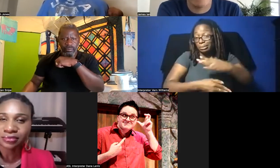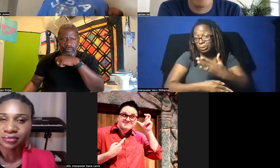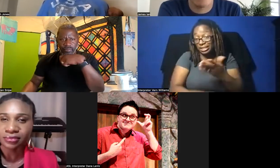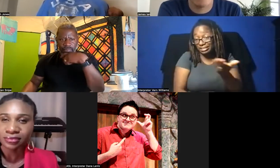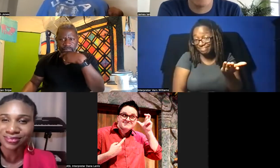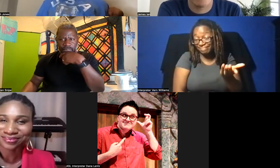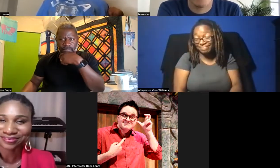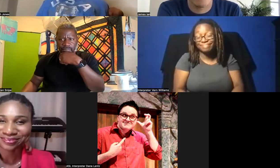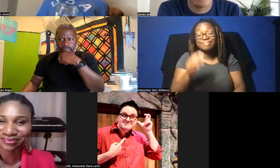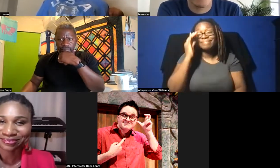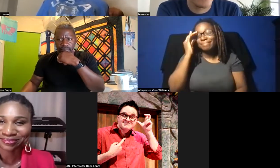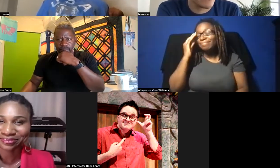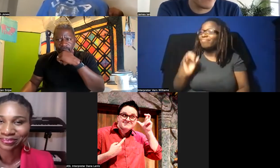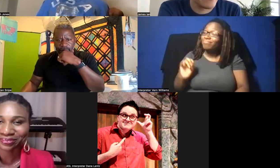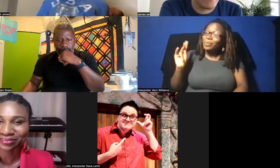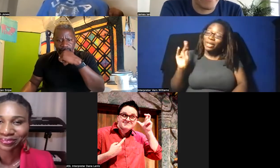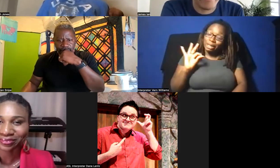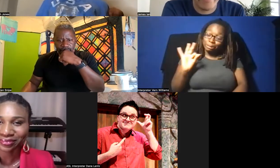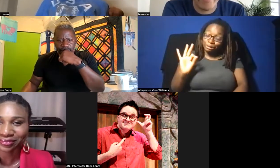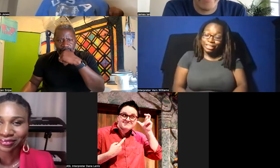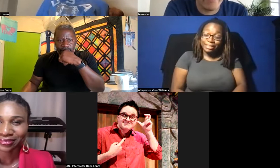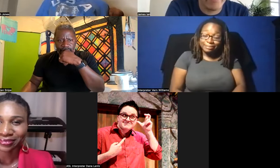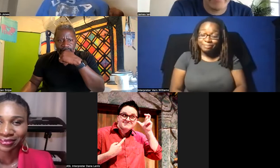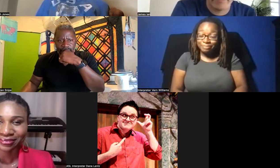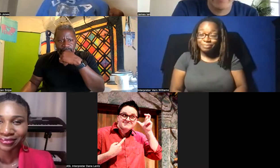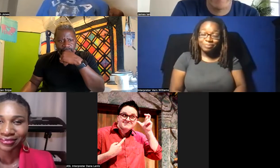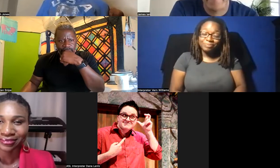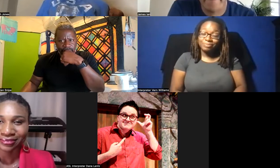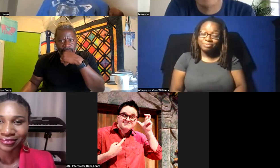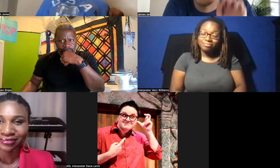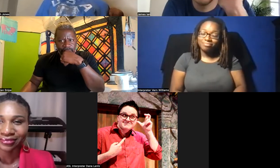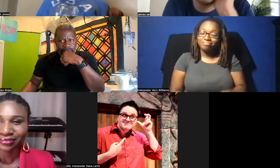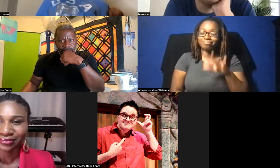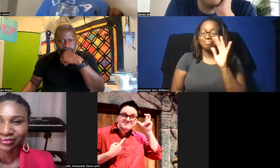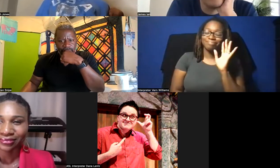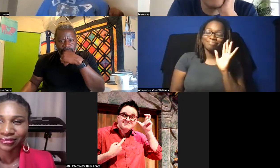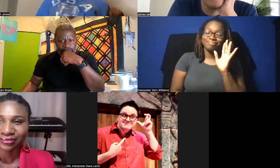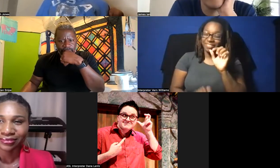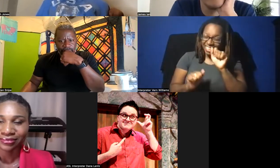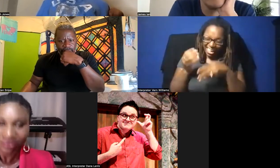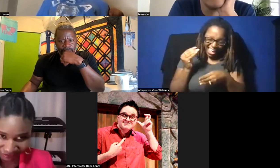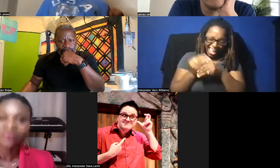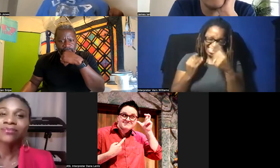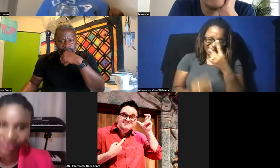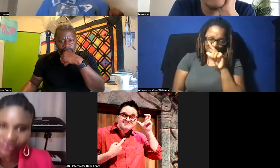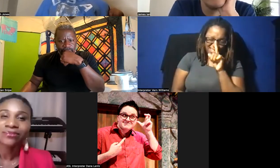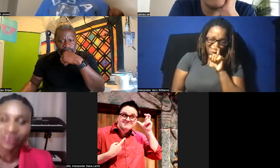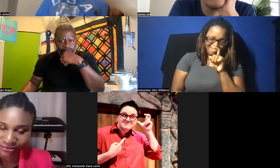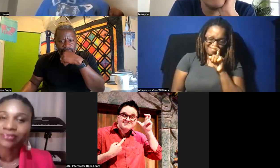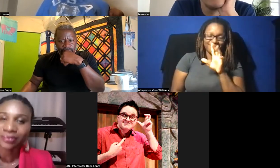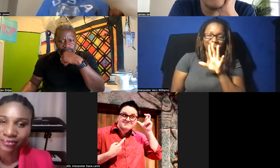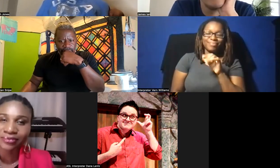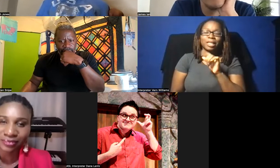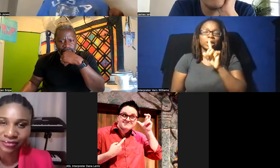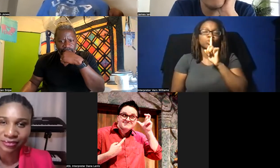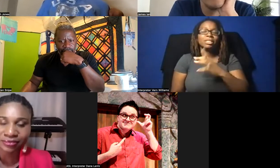Okay, perfect. Can I actually add something to? It's basically my